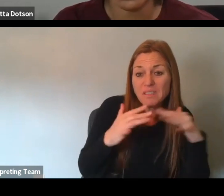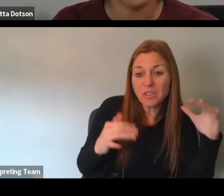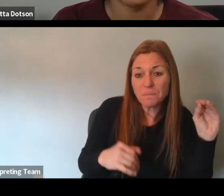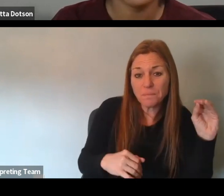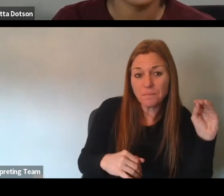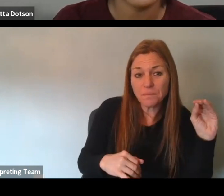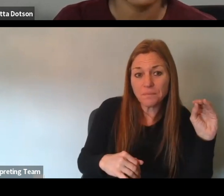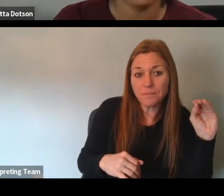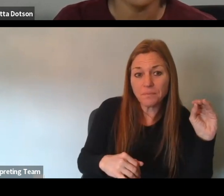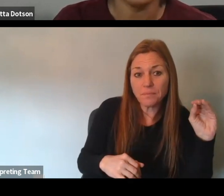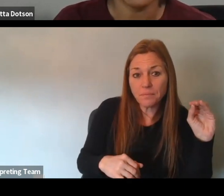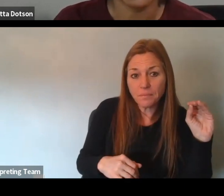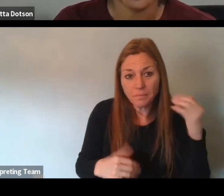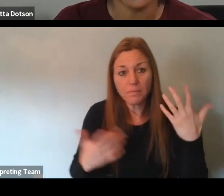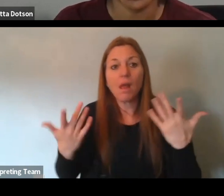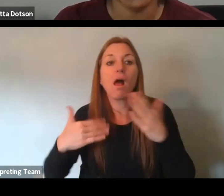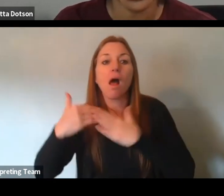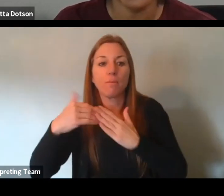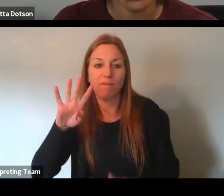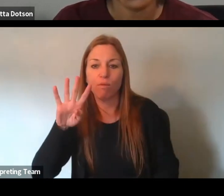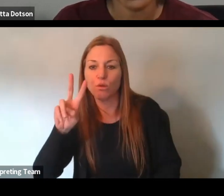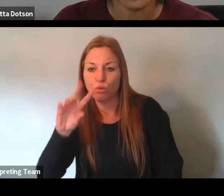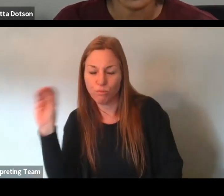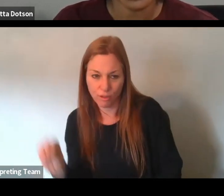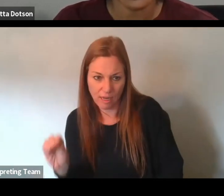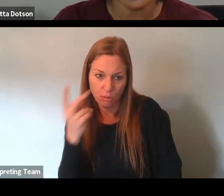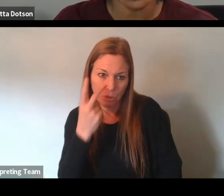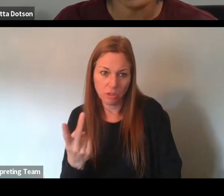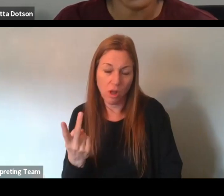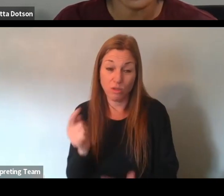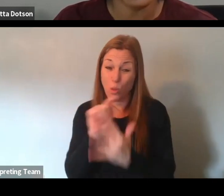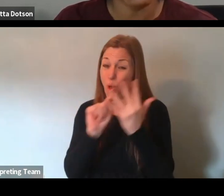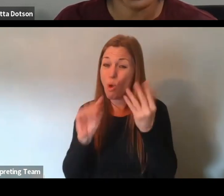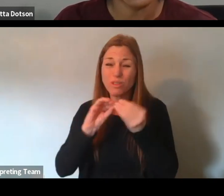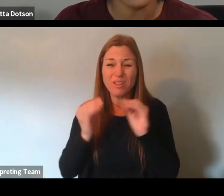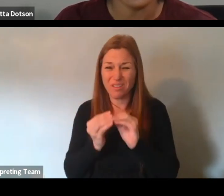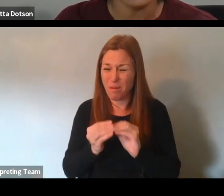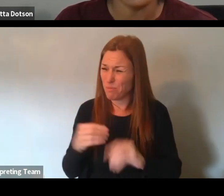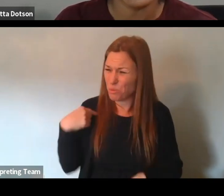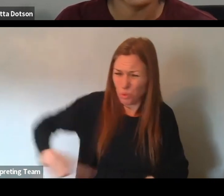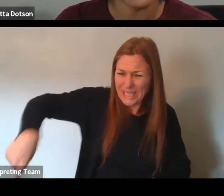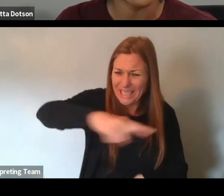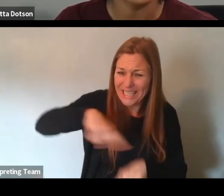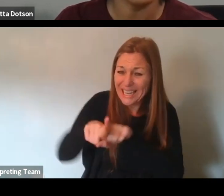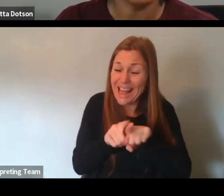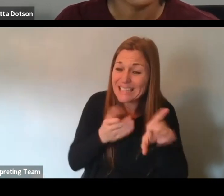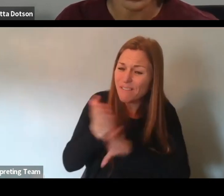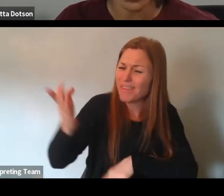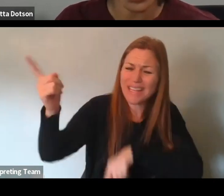African-American. So these numbers to me are completely unacceptable. We know that we want our research to